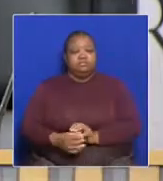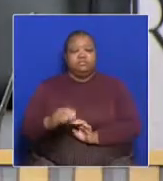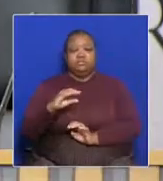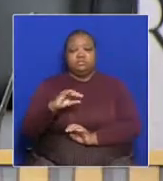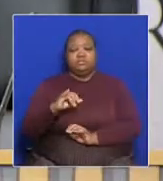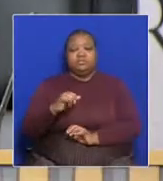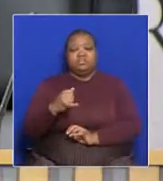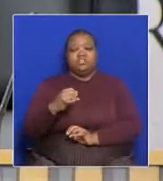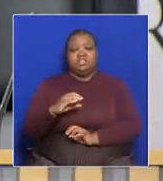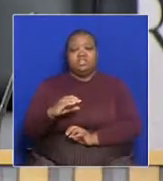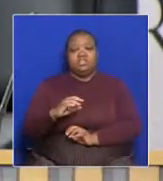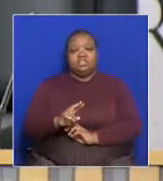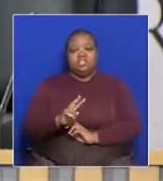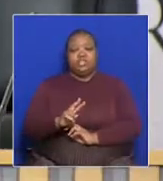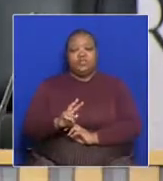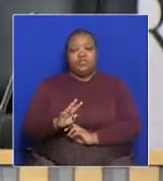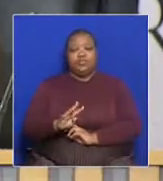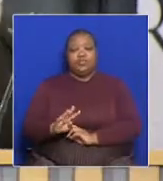244, 244.